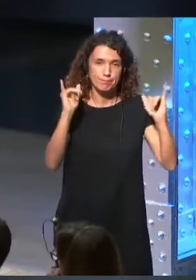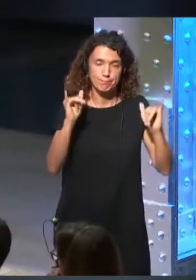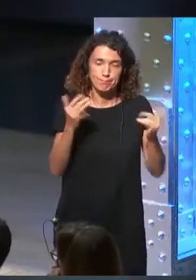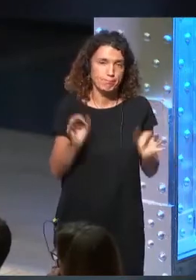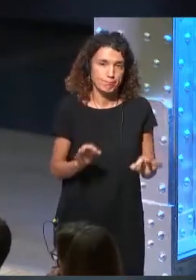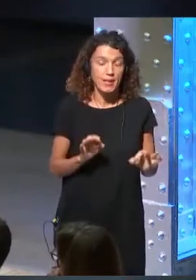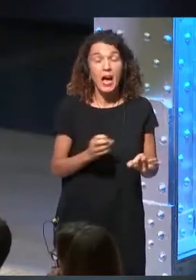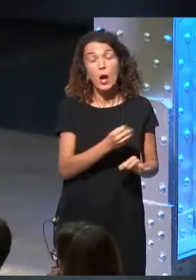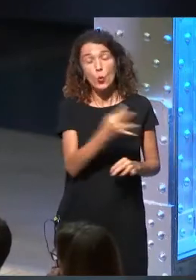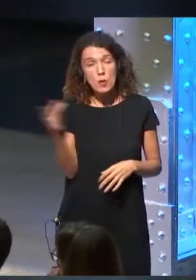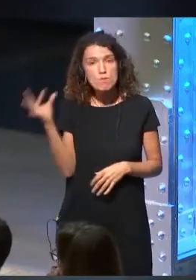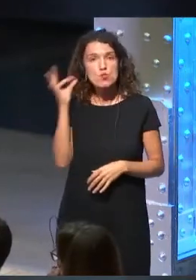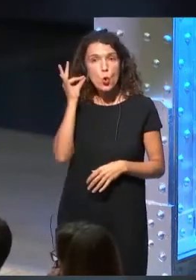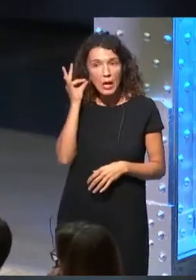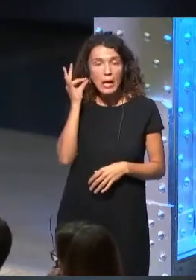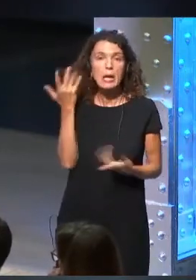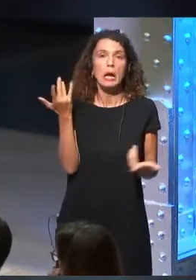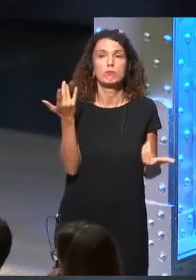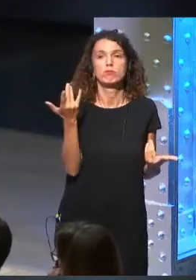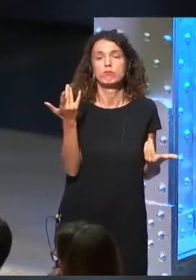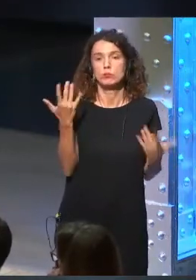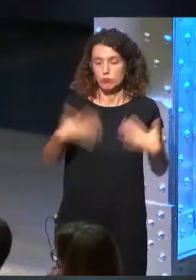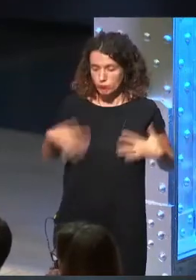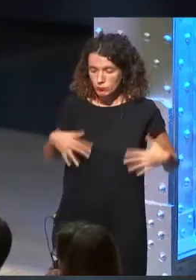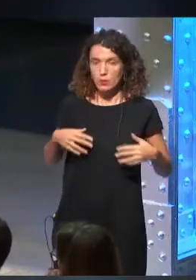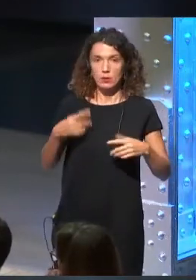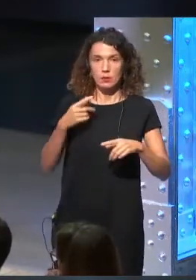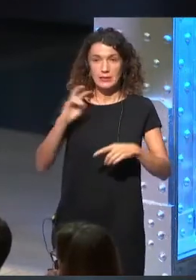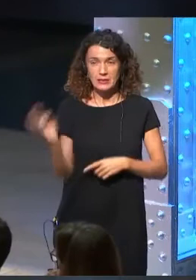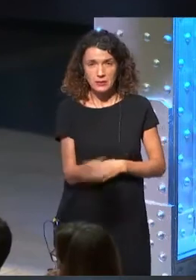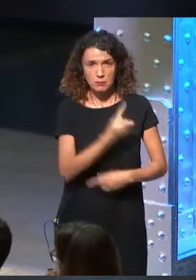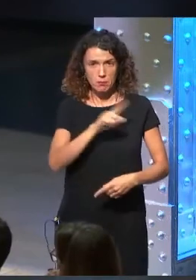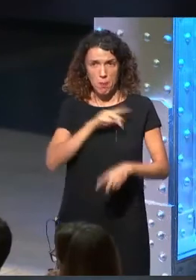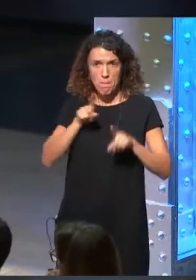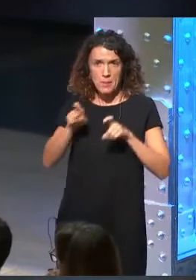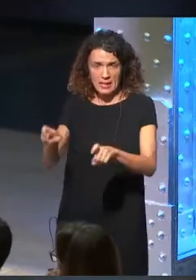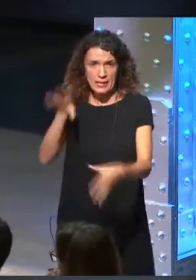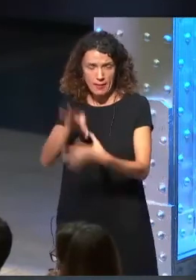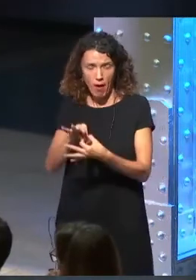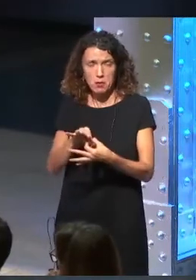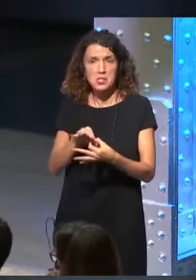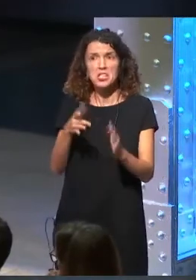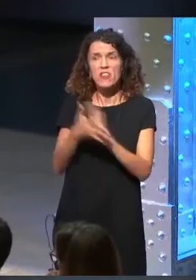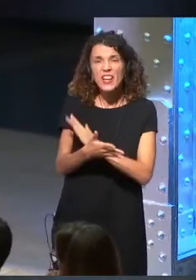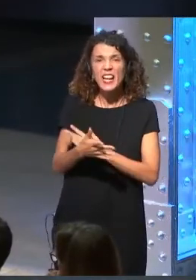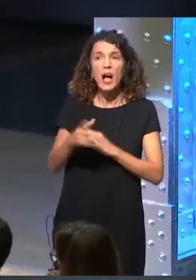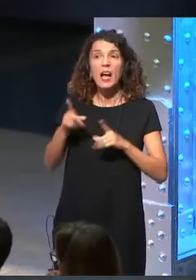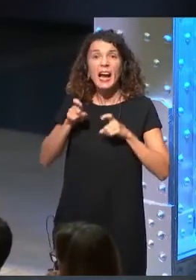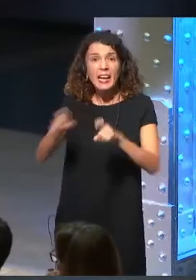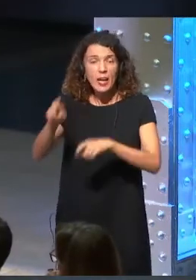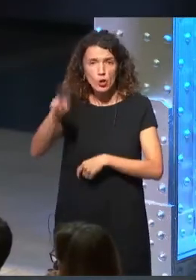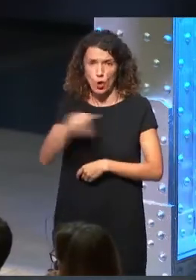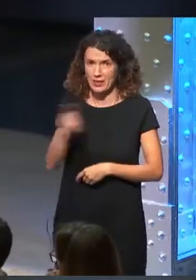some military equipment does not mean that they're women warriors. So what I would say, in answer to